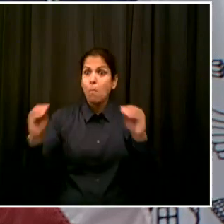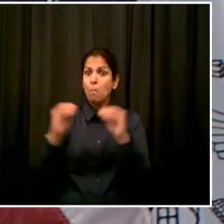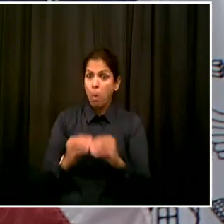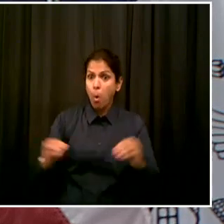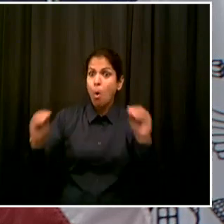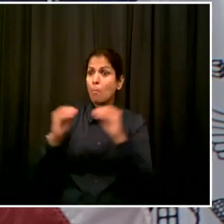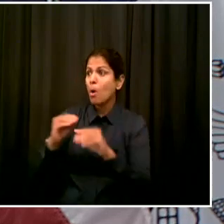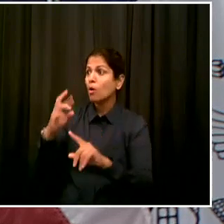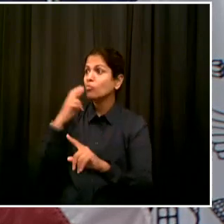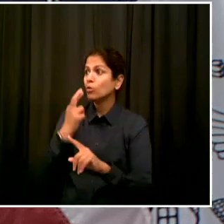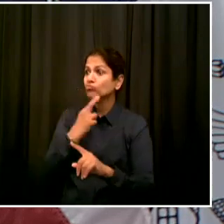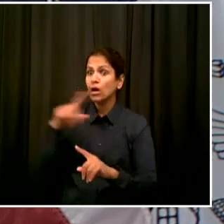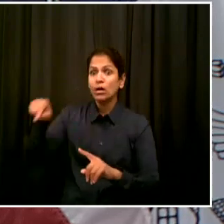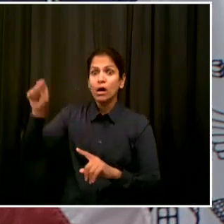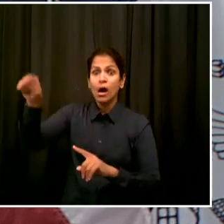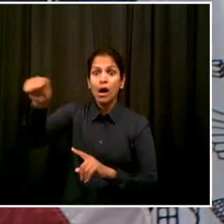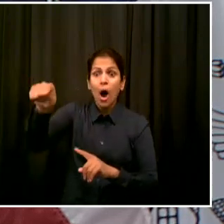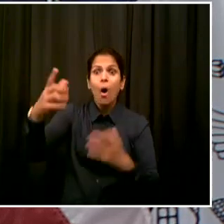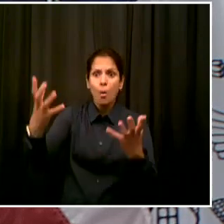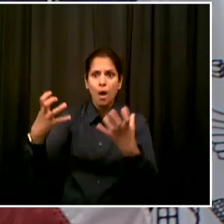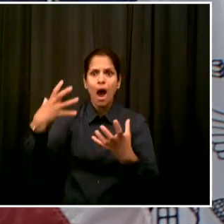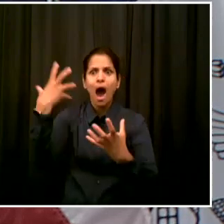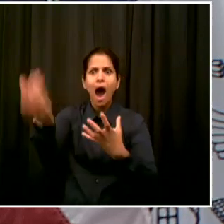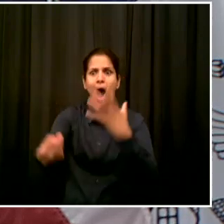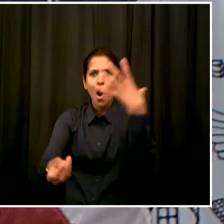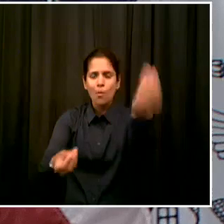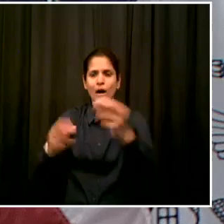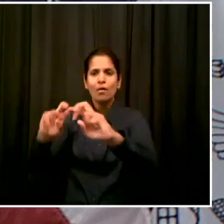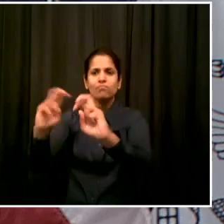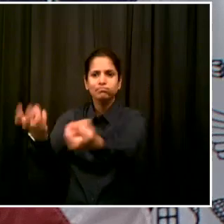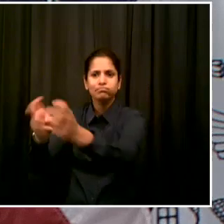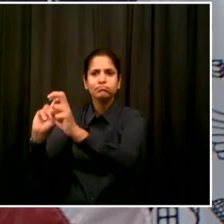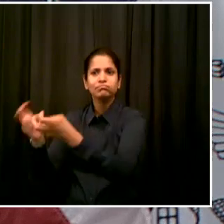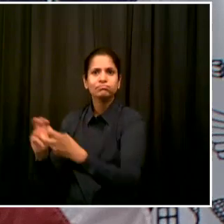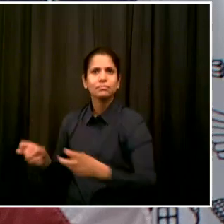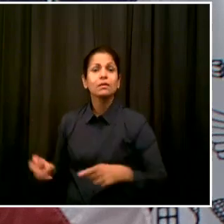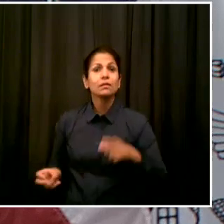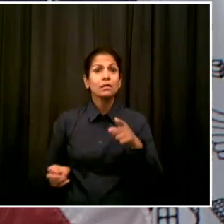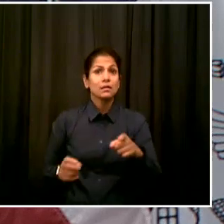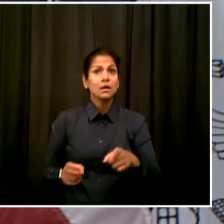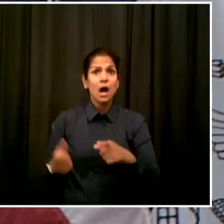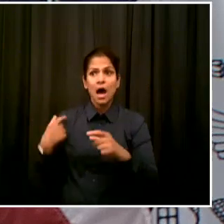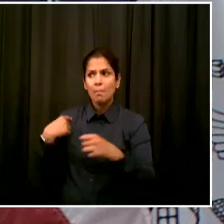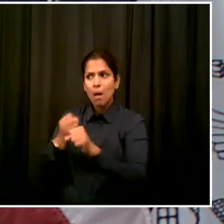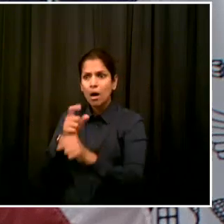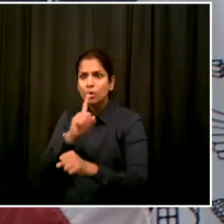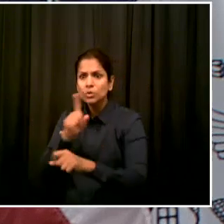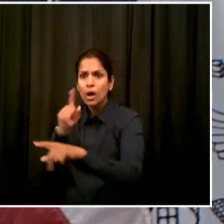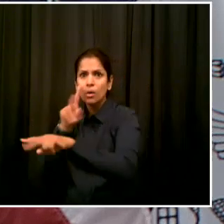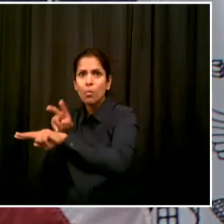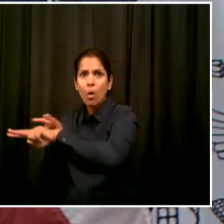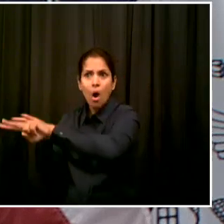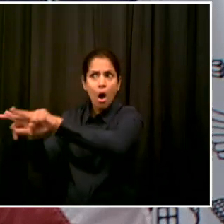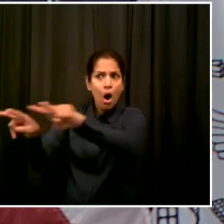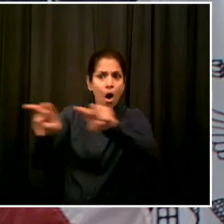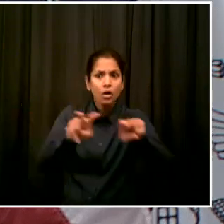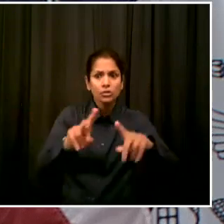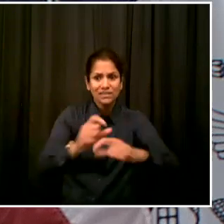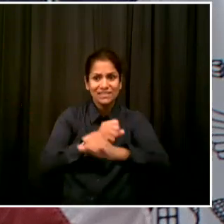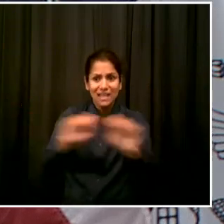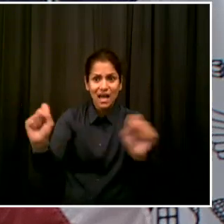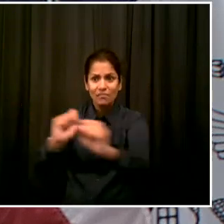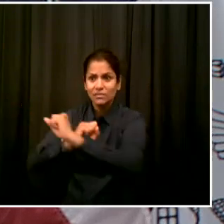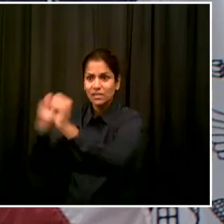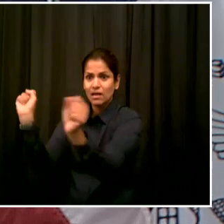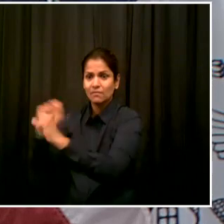The open restaurants exist on a wide range of streets. So there's including a lot of streets you would never close off, but